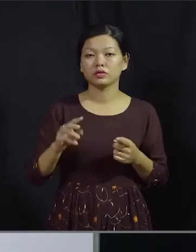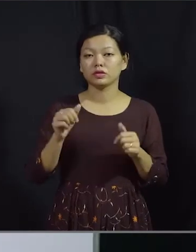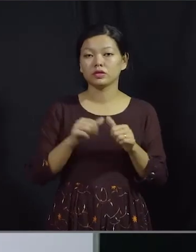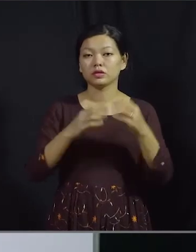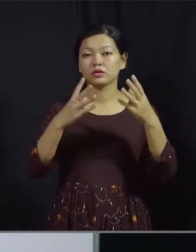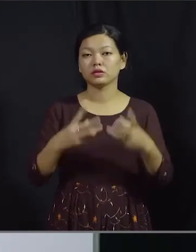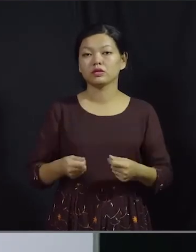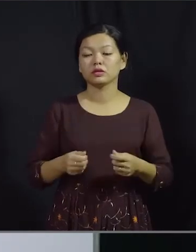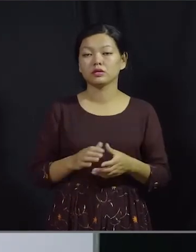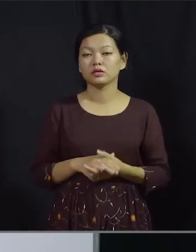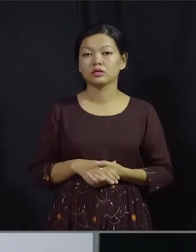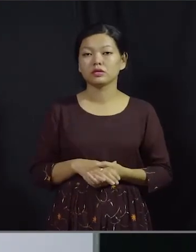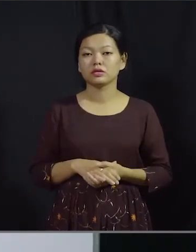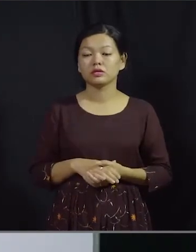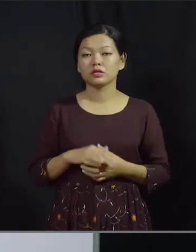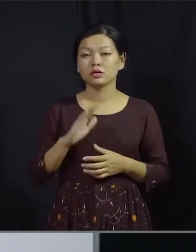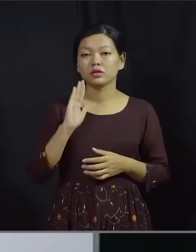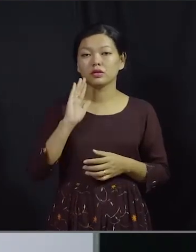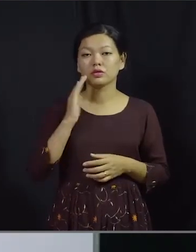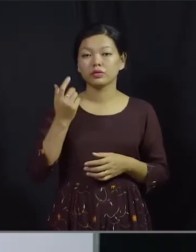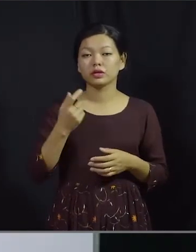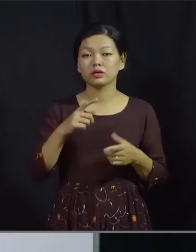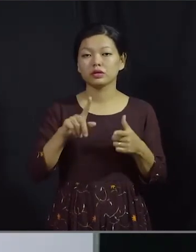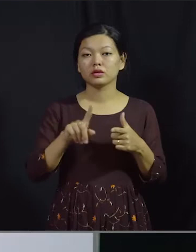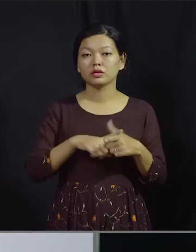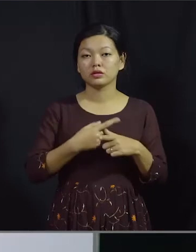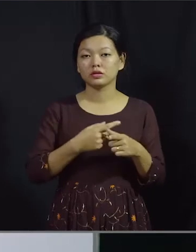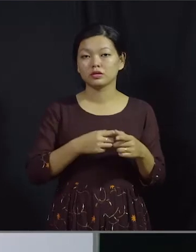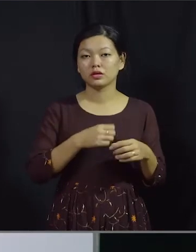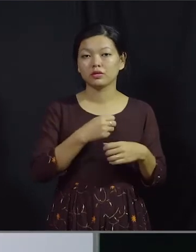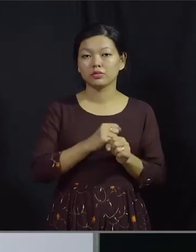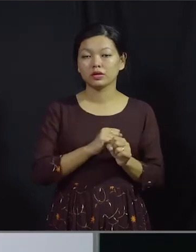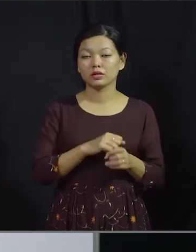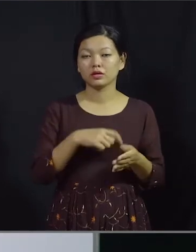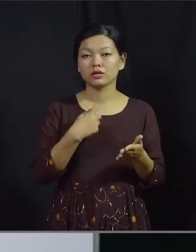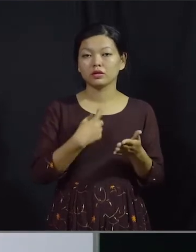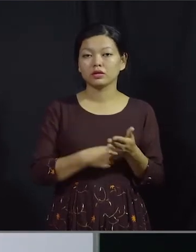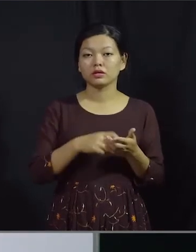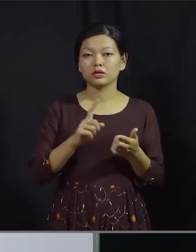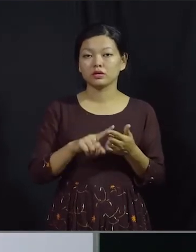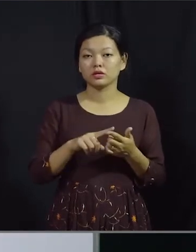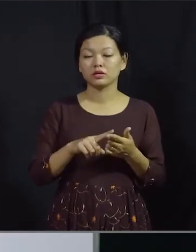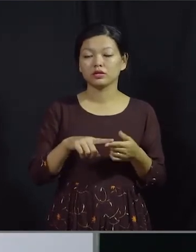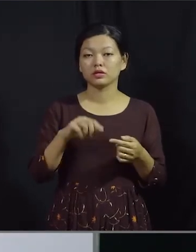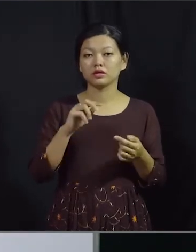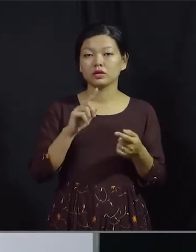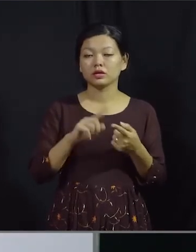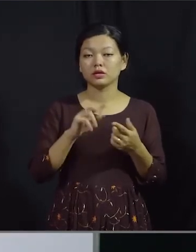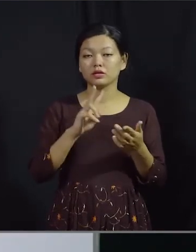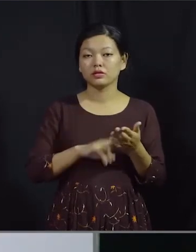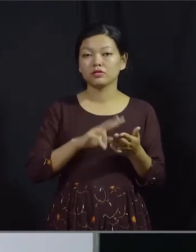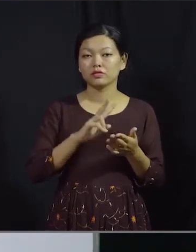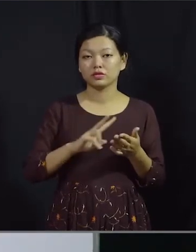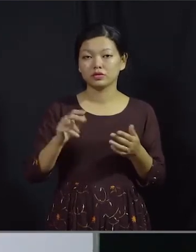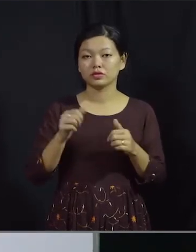prepare these journal entries and revaluation account, you will have to first compare the value of assets and